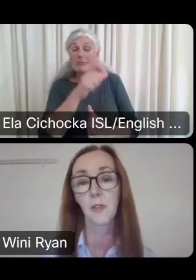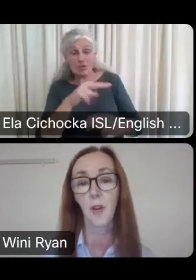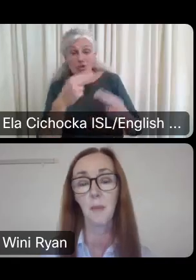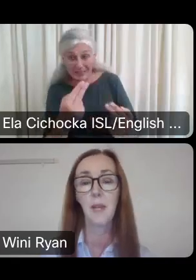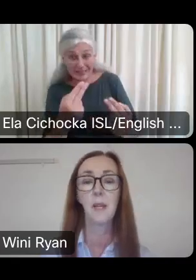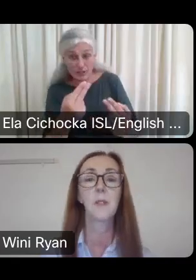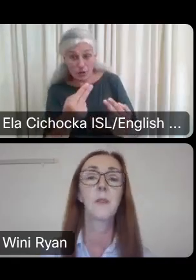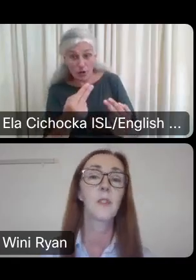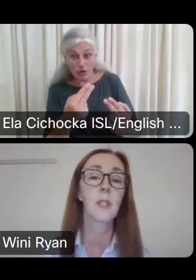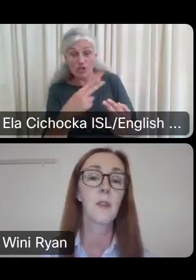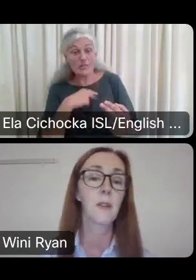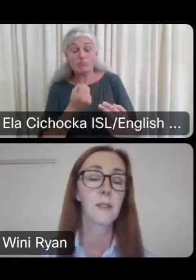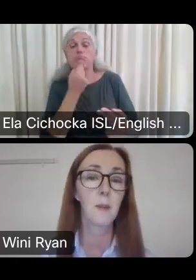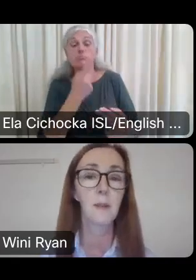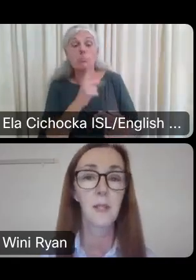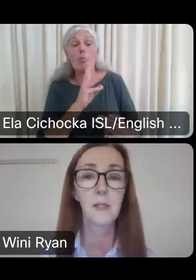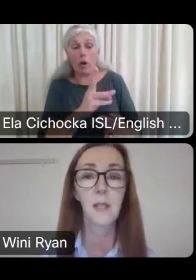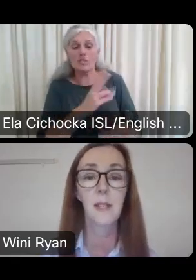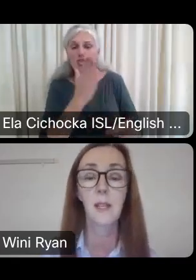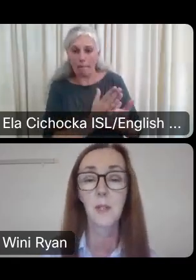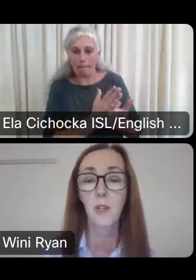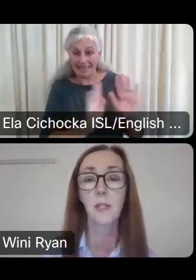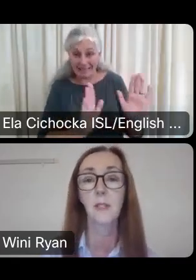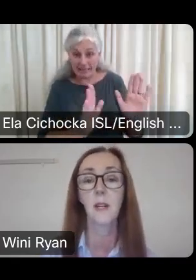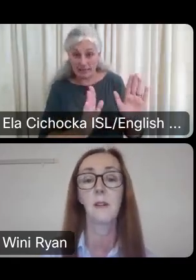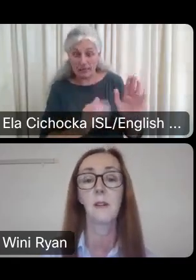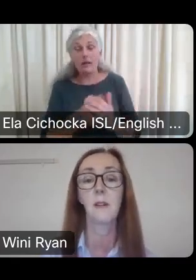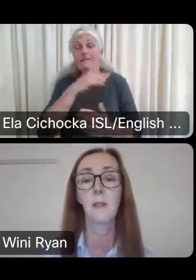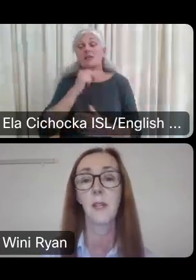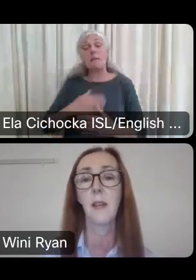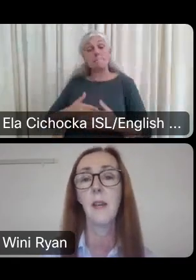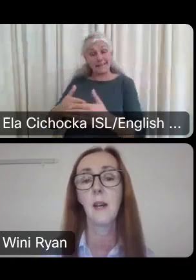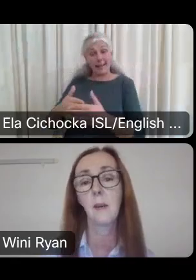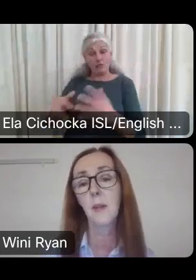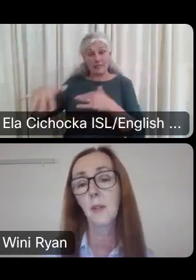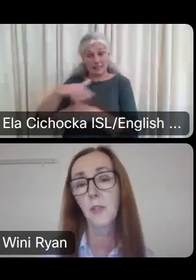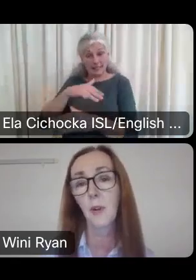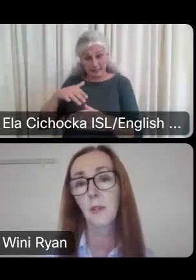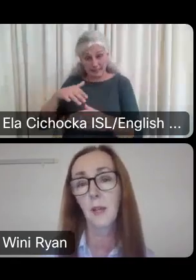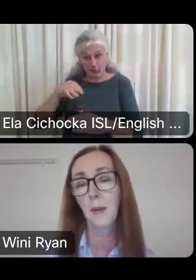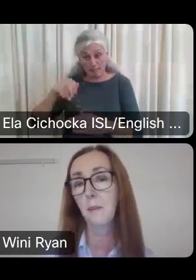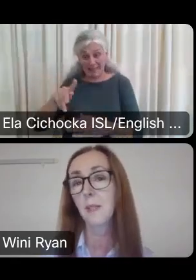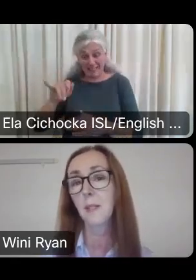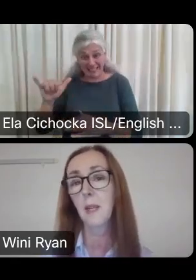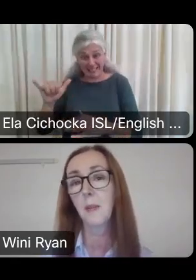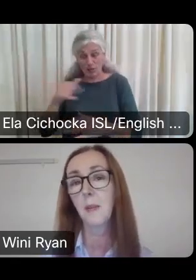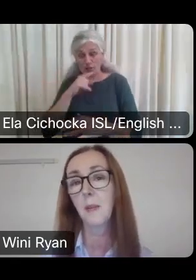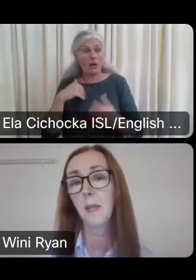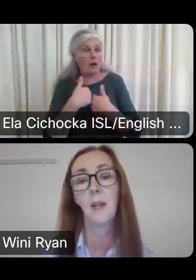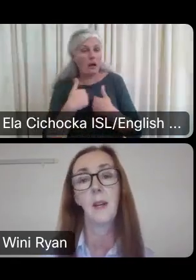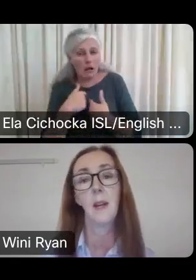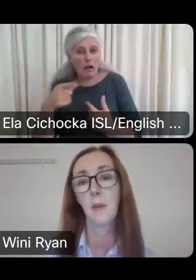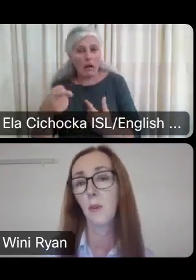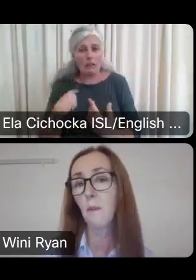far as stop. So just to give you an example of this, in a maternity scenario, you might say, I'm concerned about Mrs. Leamy's